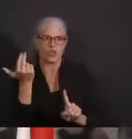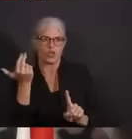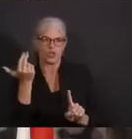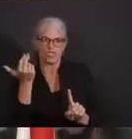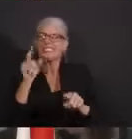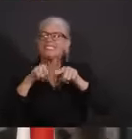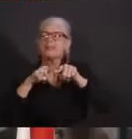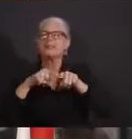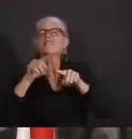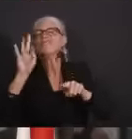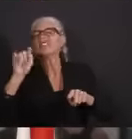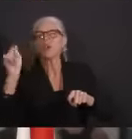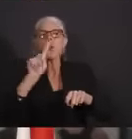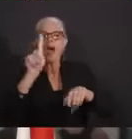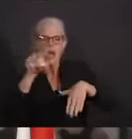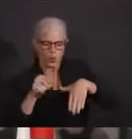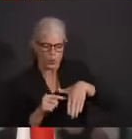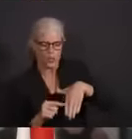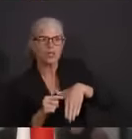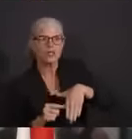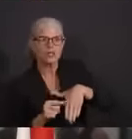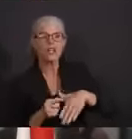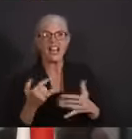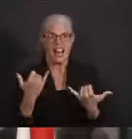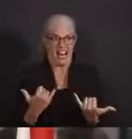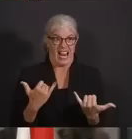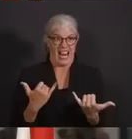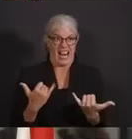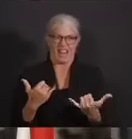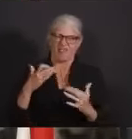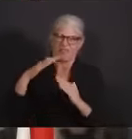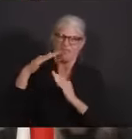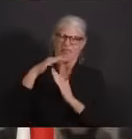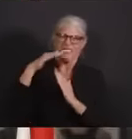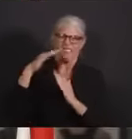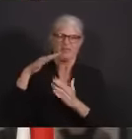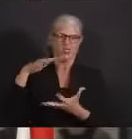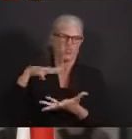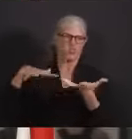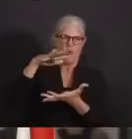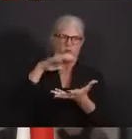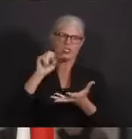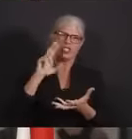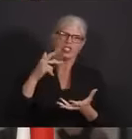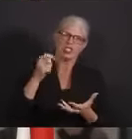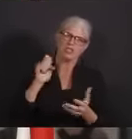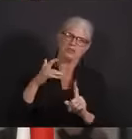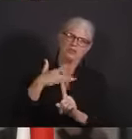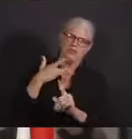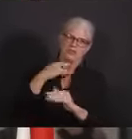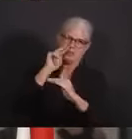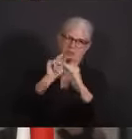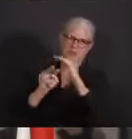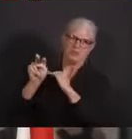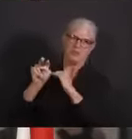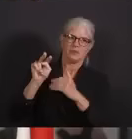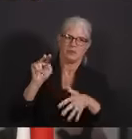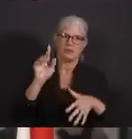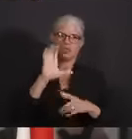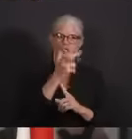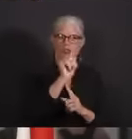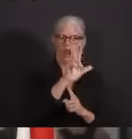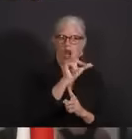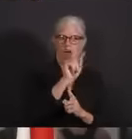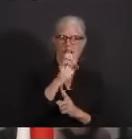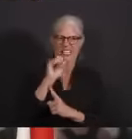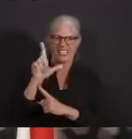Florida. As of right now, the peak storm surge looks to be between the Charlotte-Lee County line